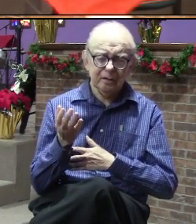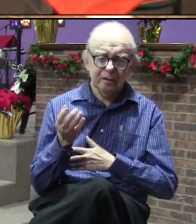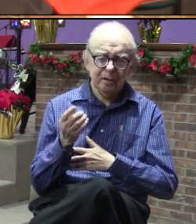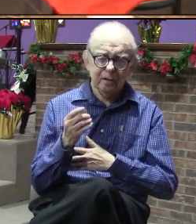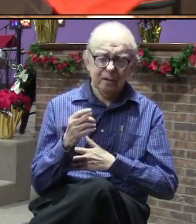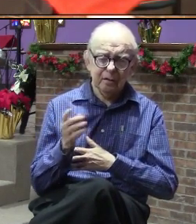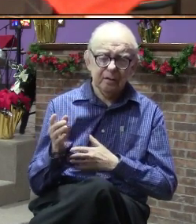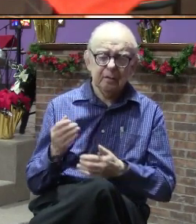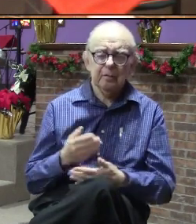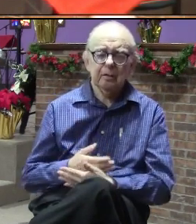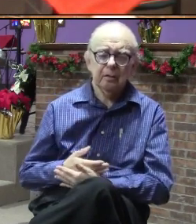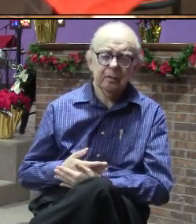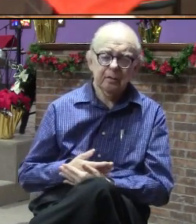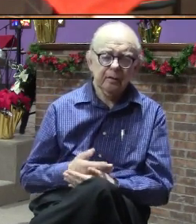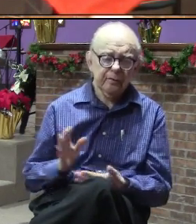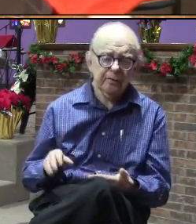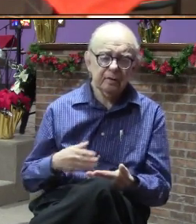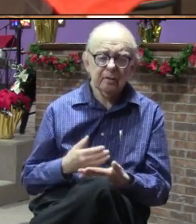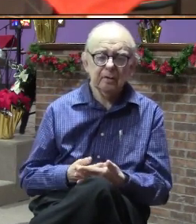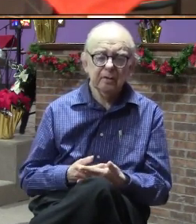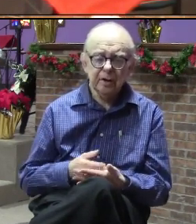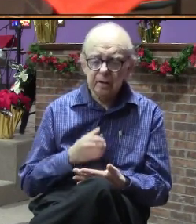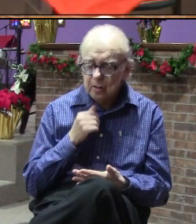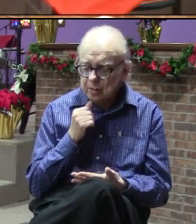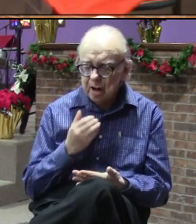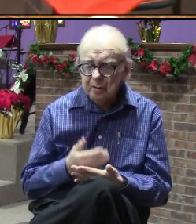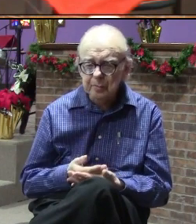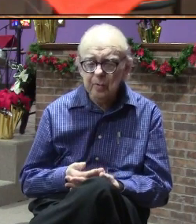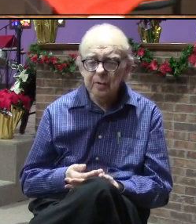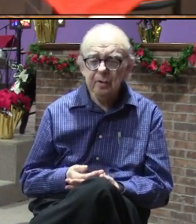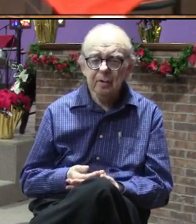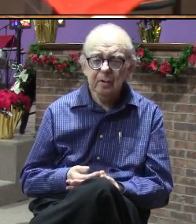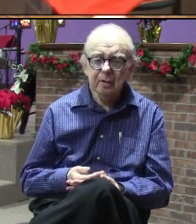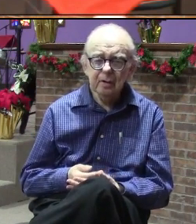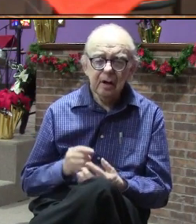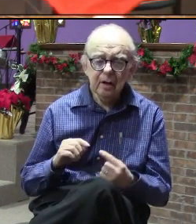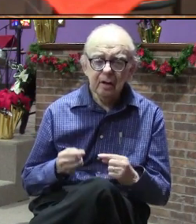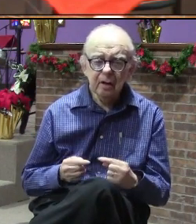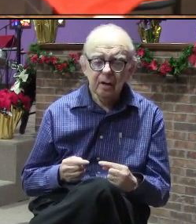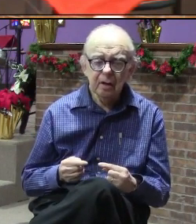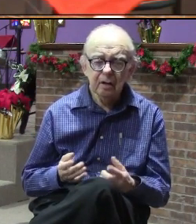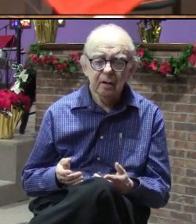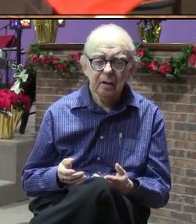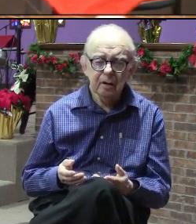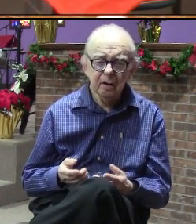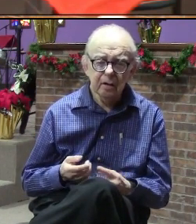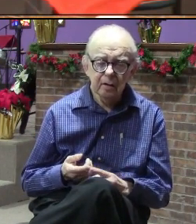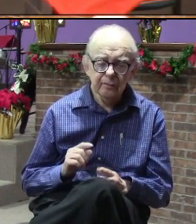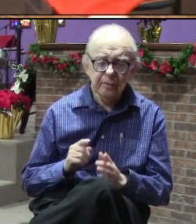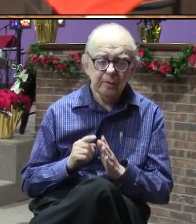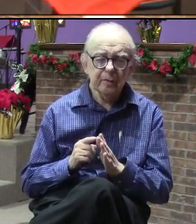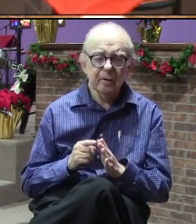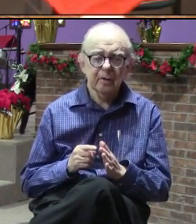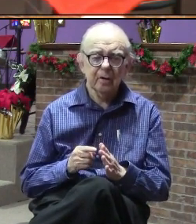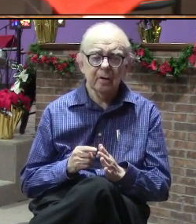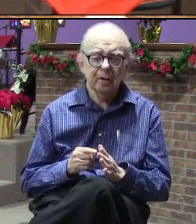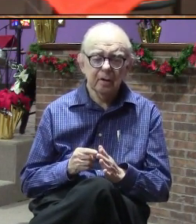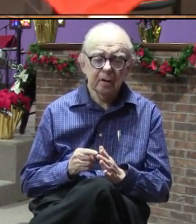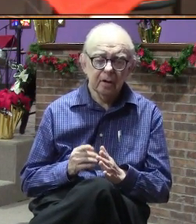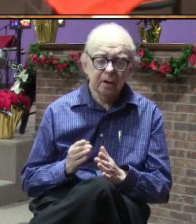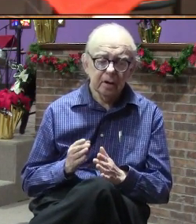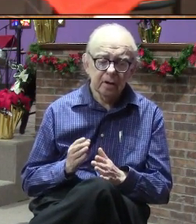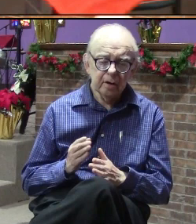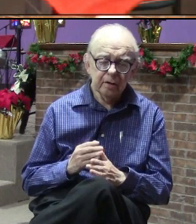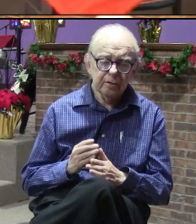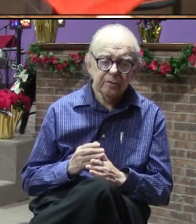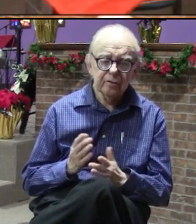babies that are just born or not born, the pain just from a moment that you haven't shared 79